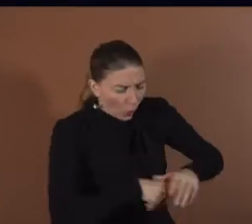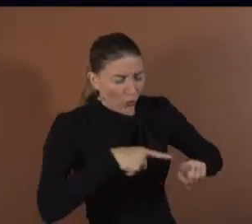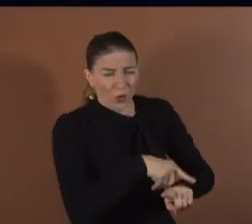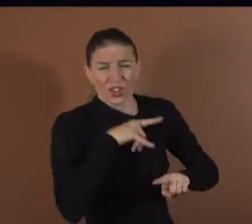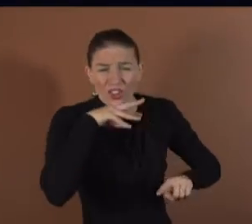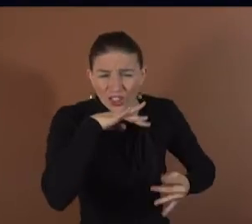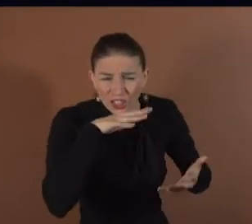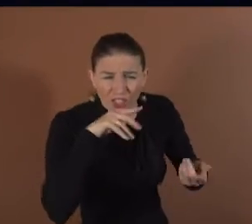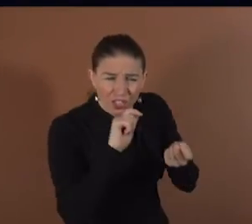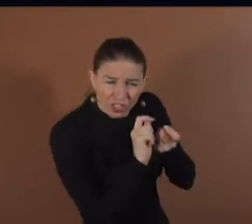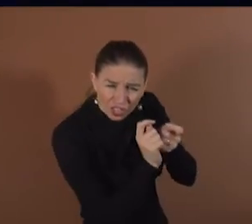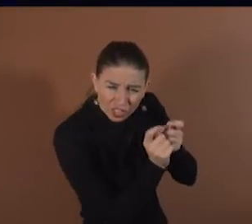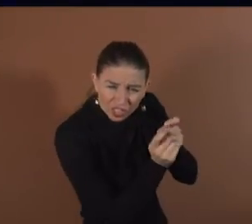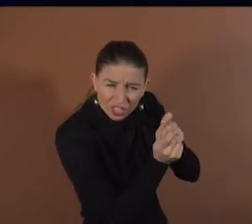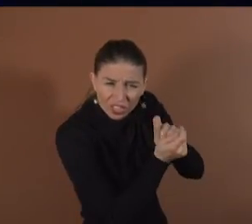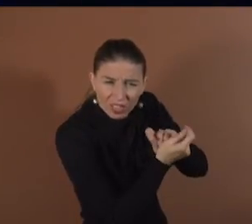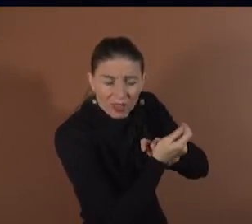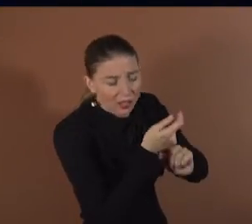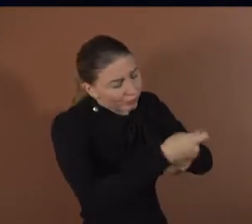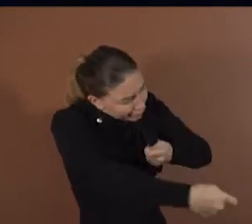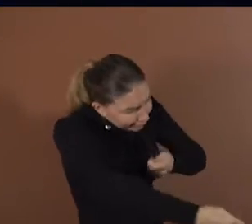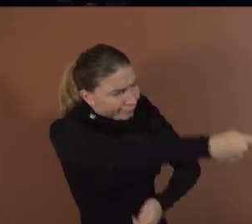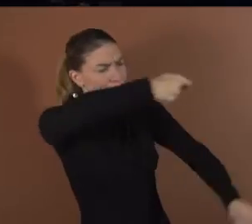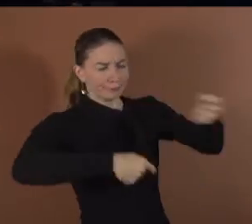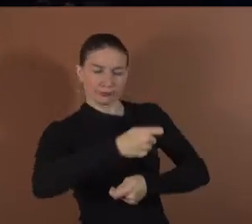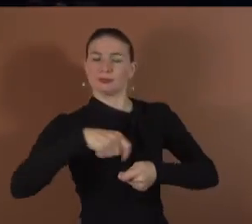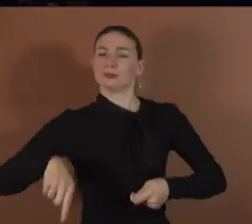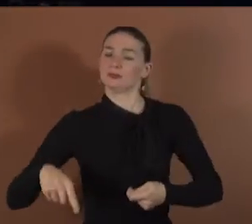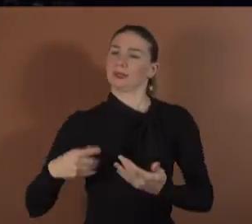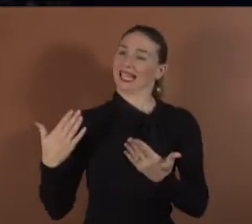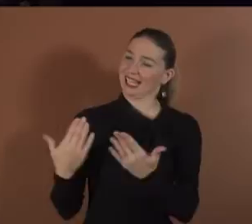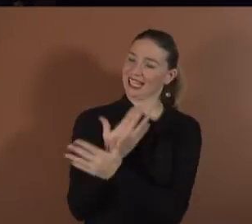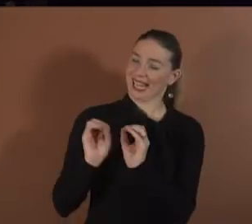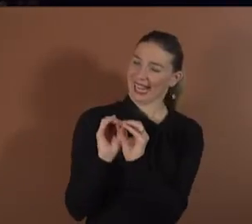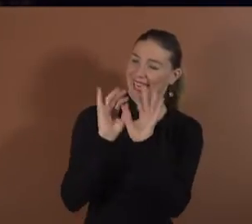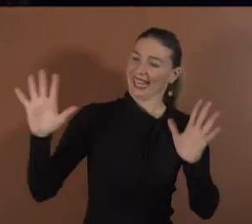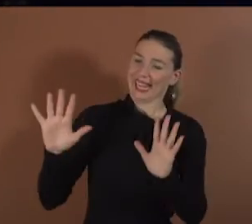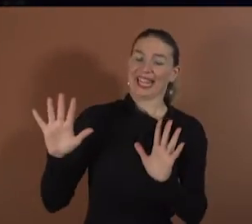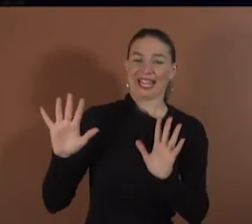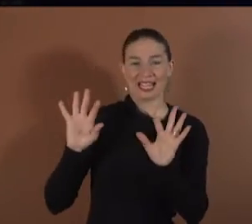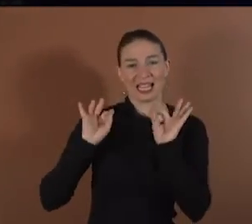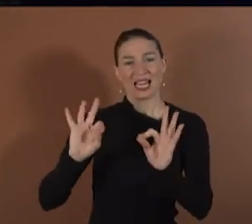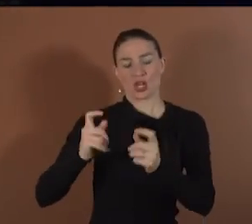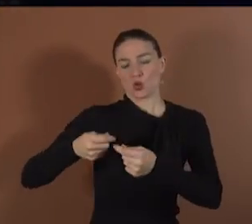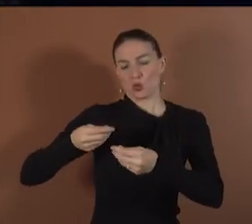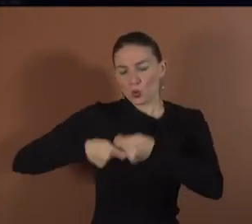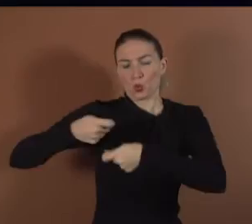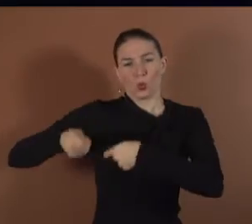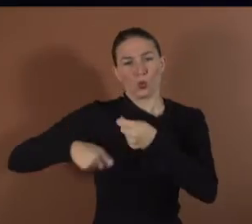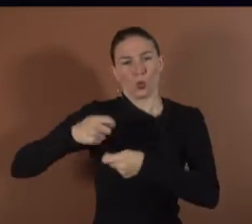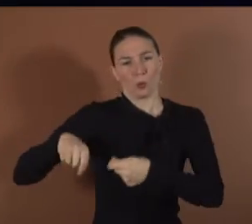driven by clean, green, renewable energy. The second reason why we can